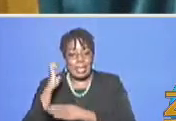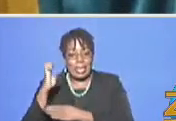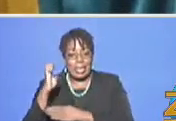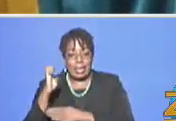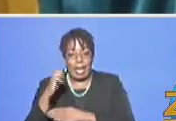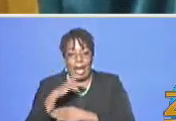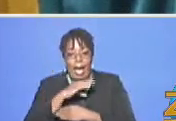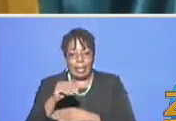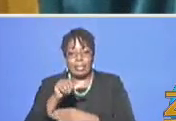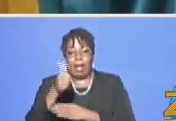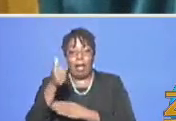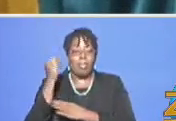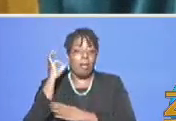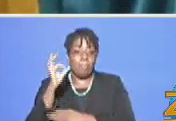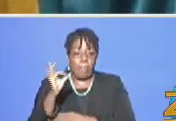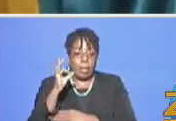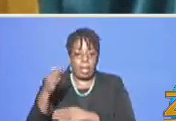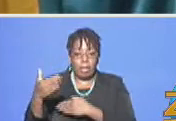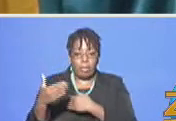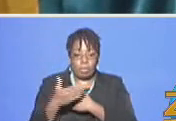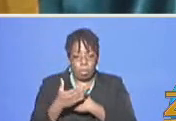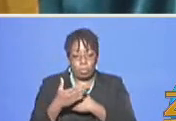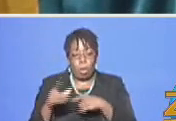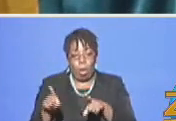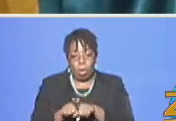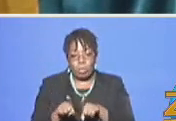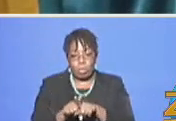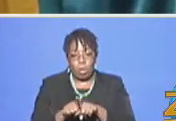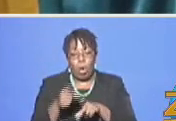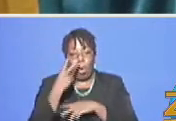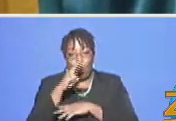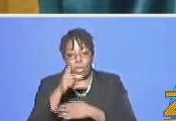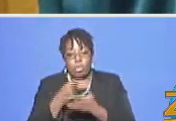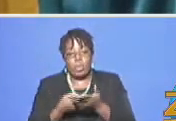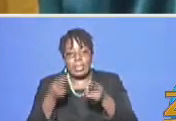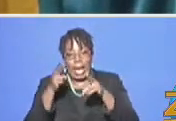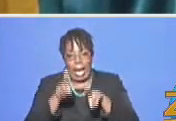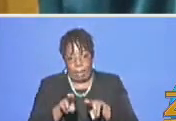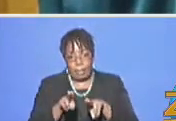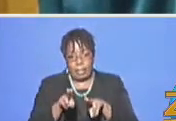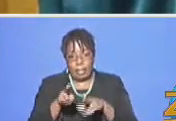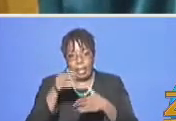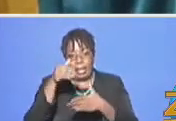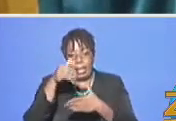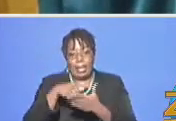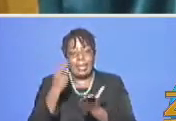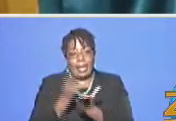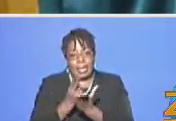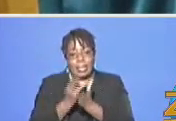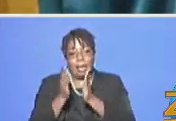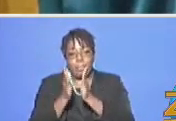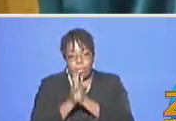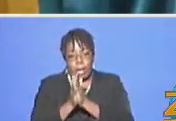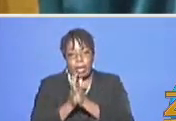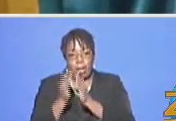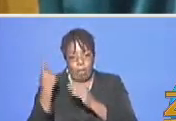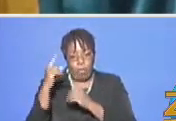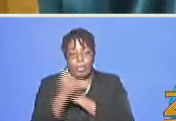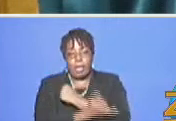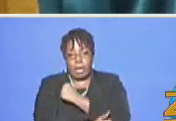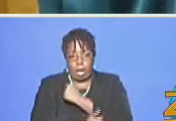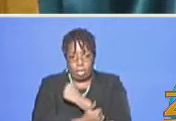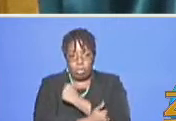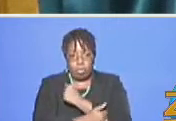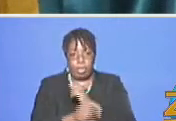fellow pastors are too closely monitoring the situation in Haiti and praying for their fellow countrymen. We also